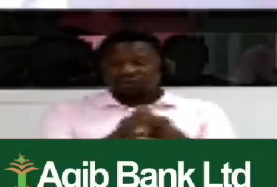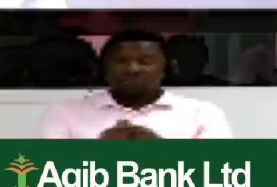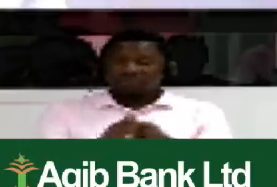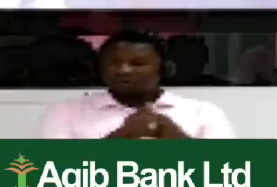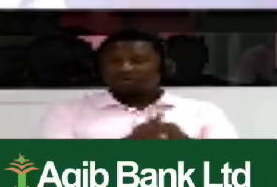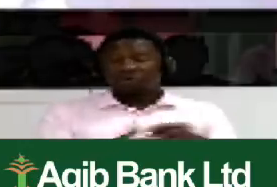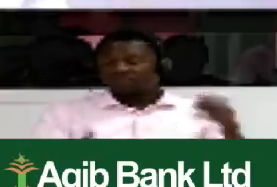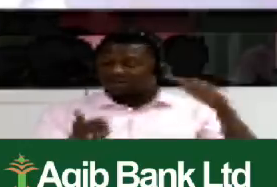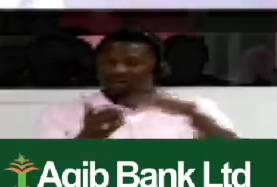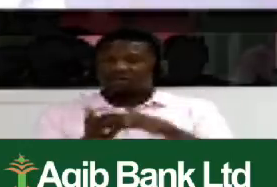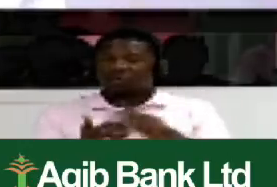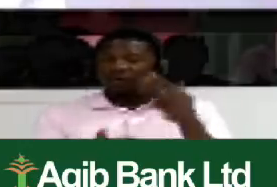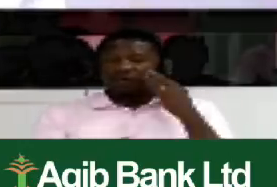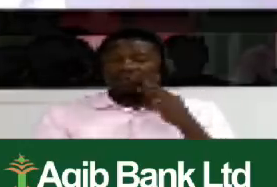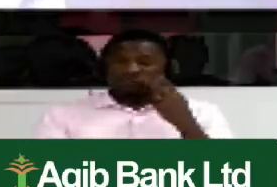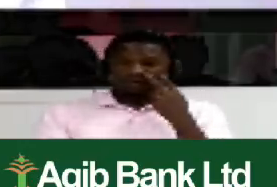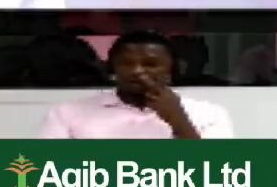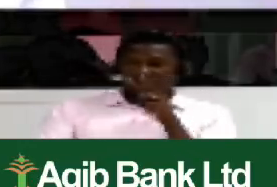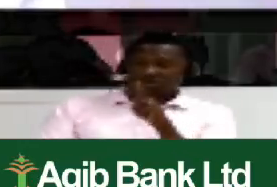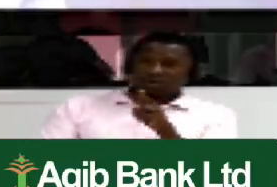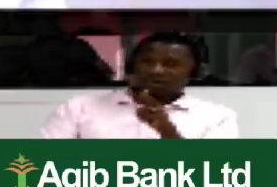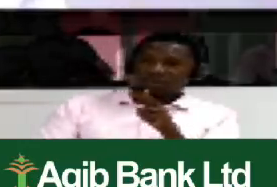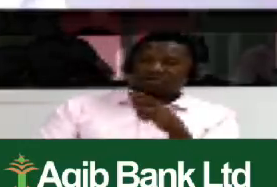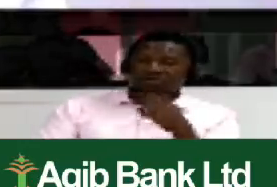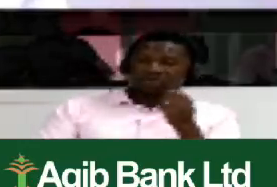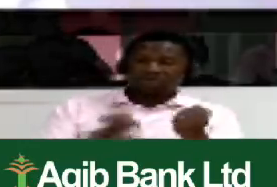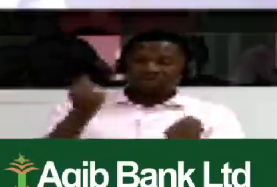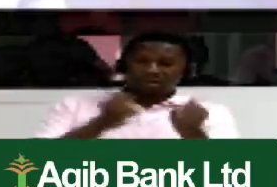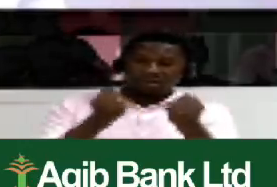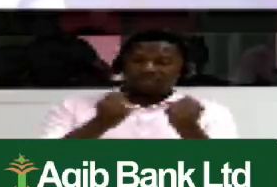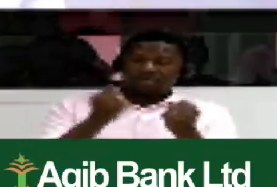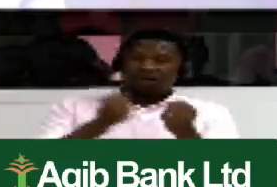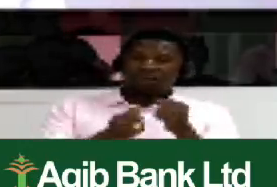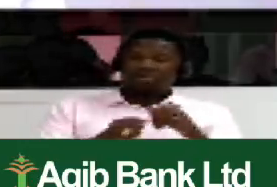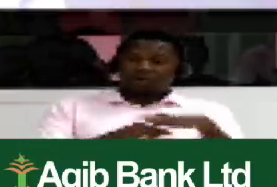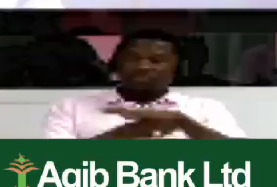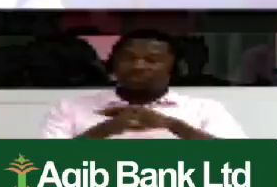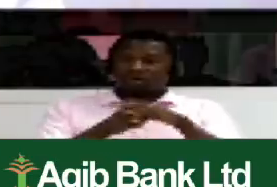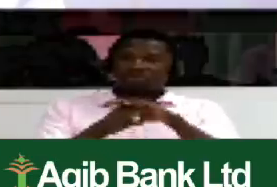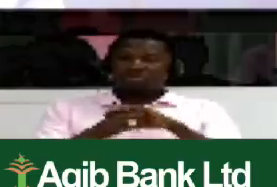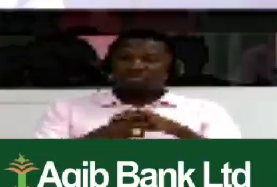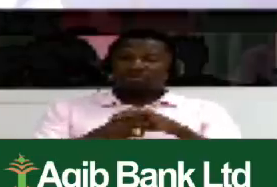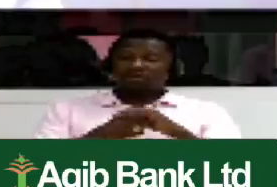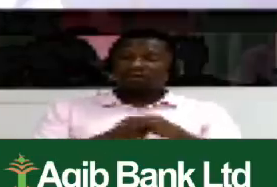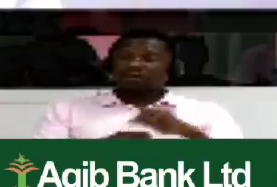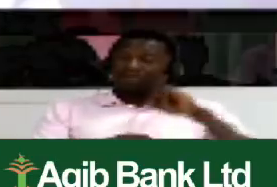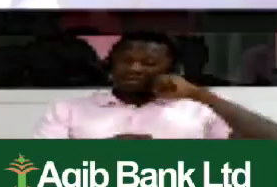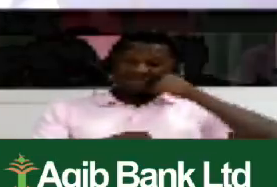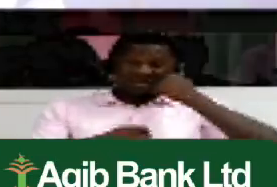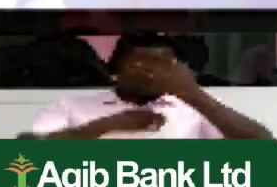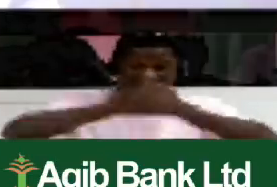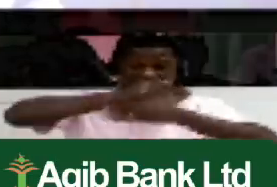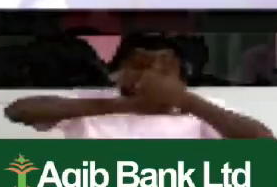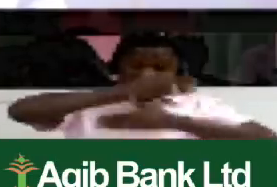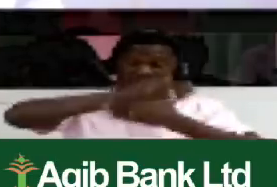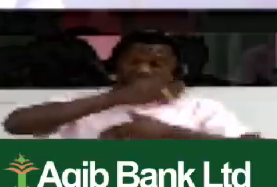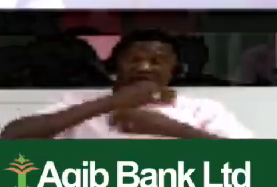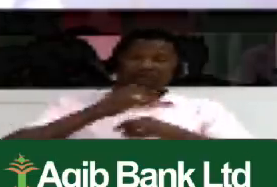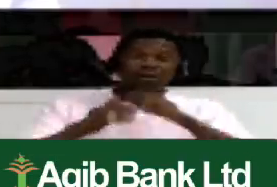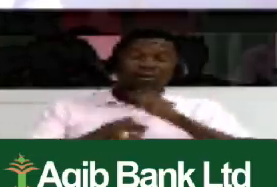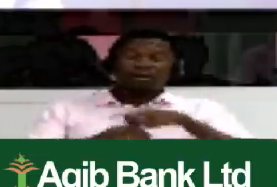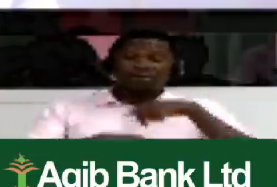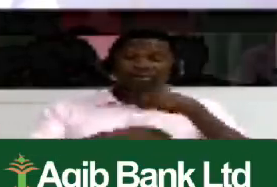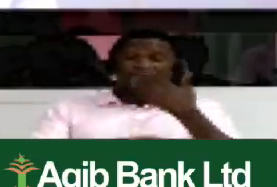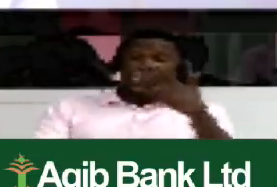until when we saw a Land Rover full of paramilitary officers, about 10, 15 men.